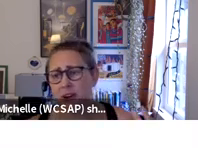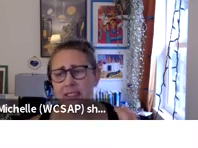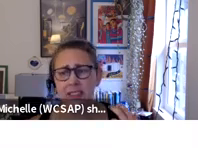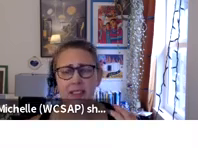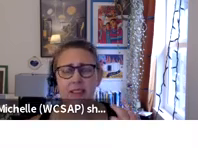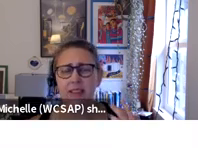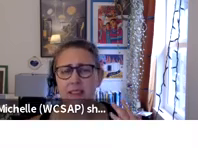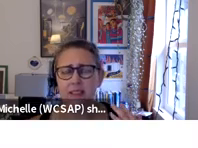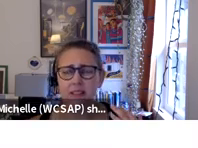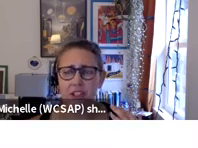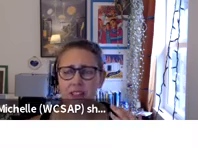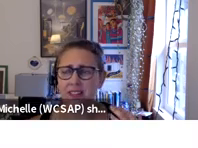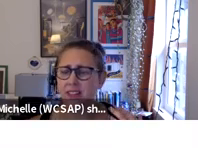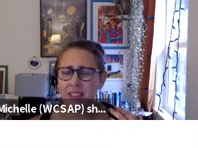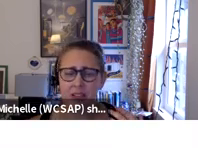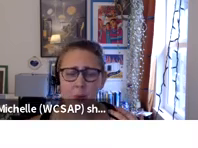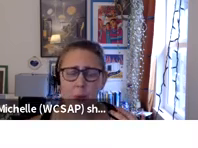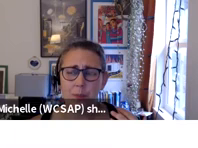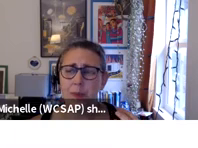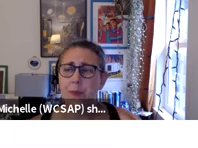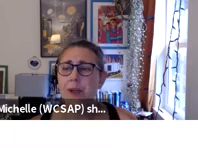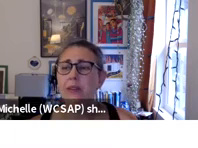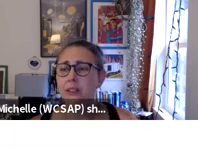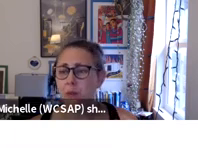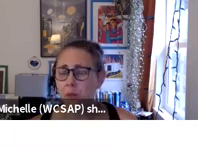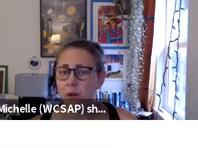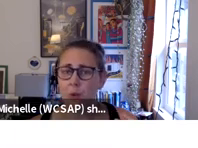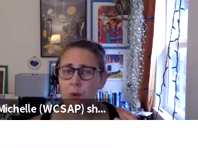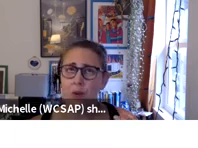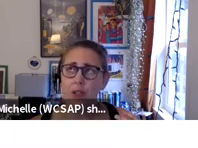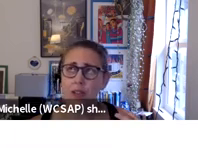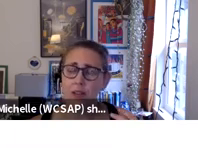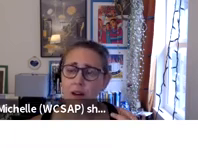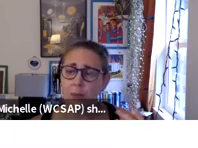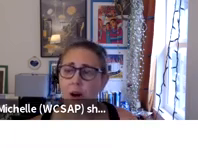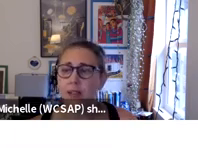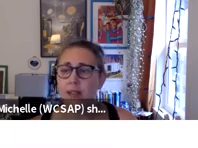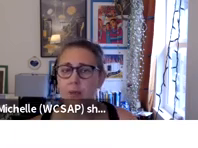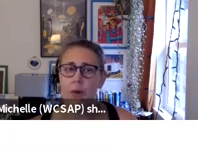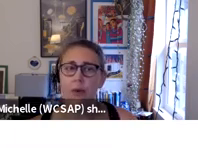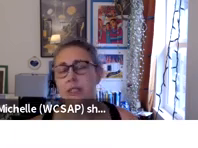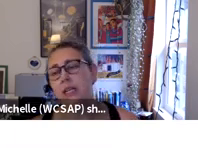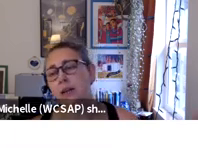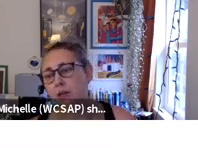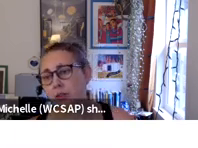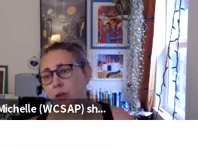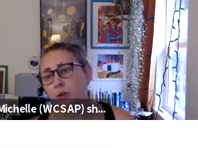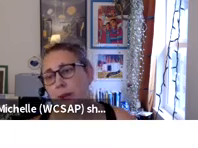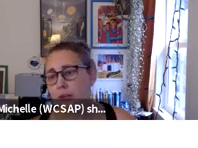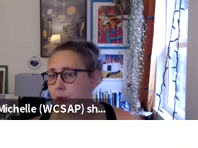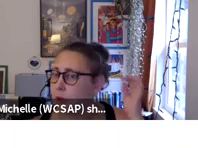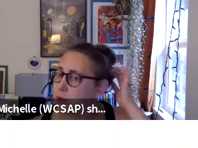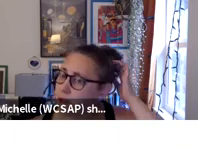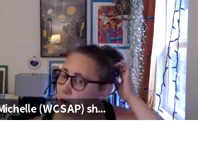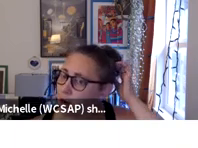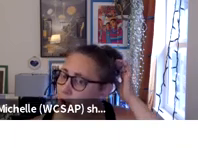often in crisis and just we built in, you know, this kind of process where we would take them out to the food